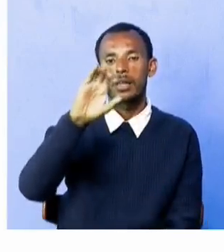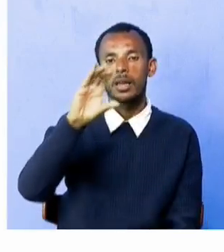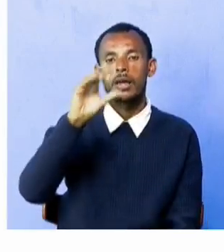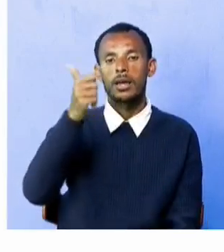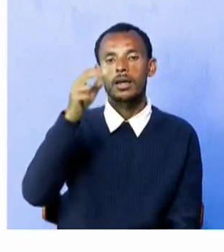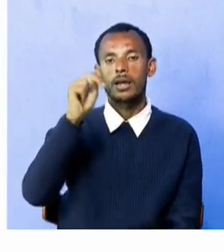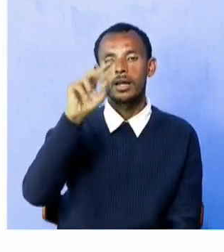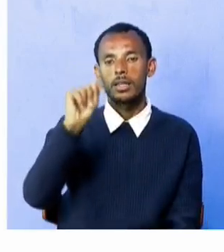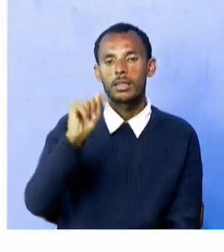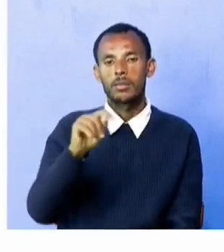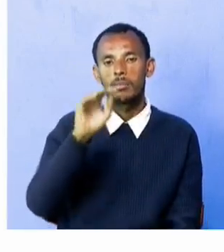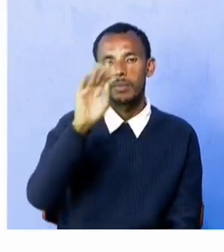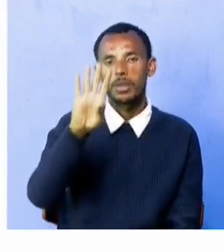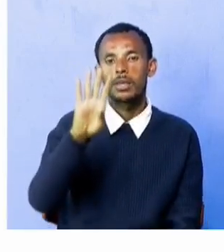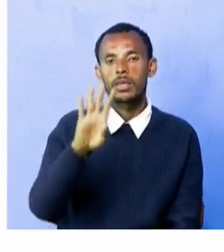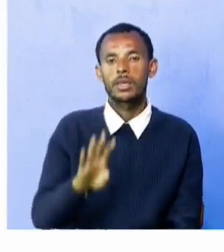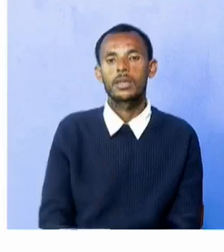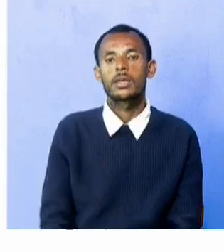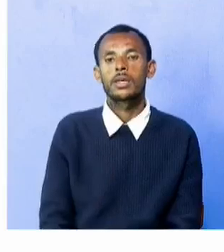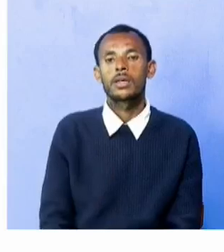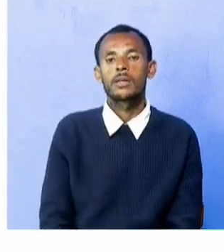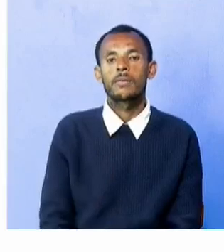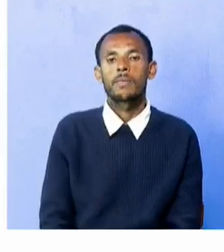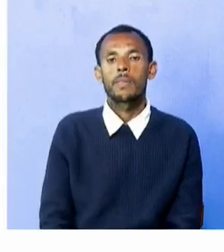In choice B,